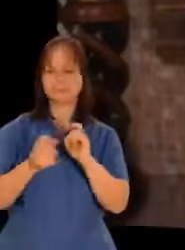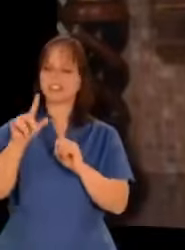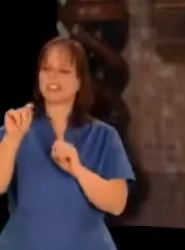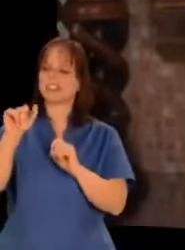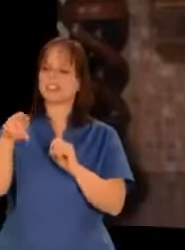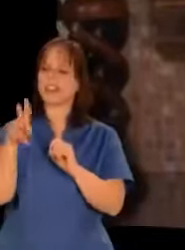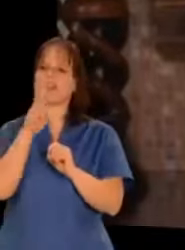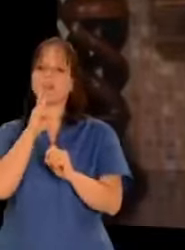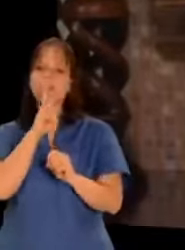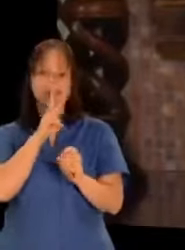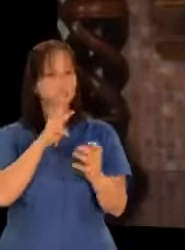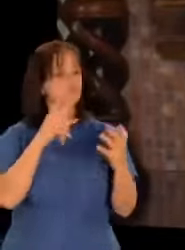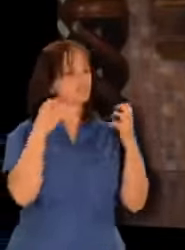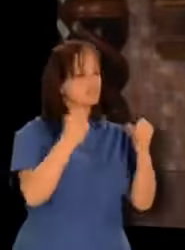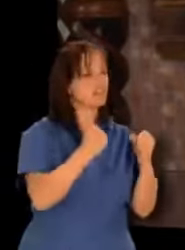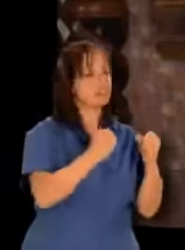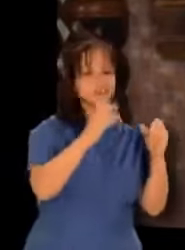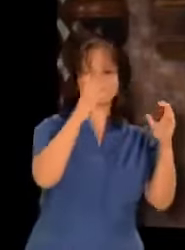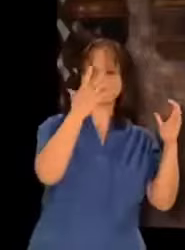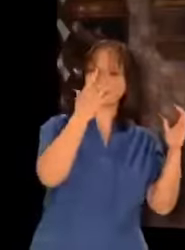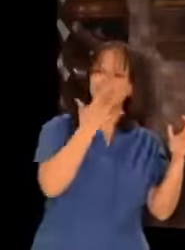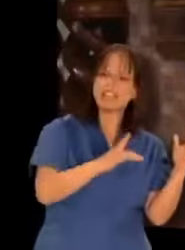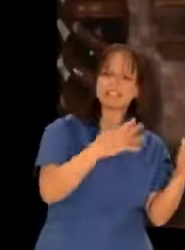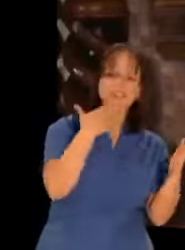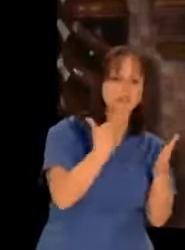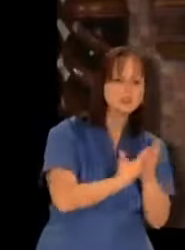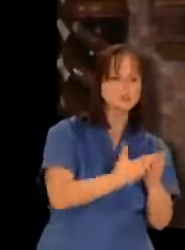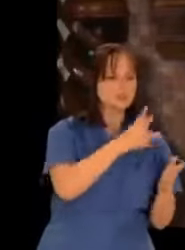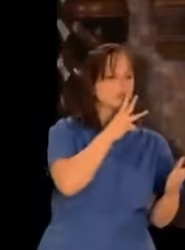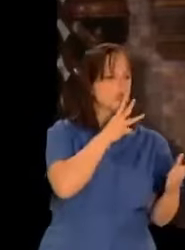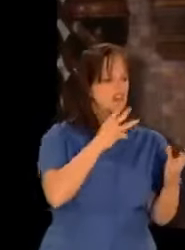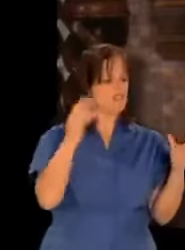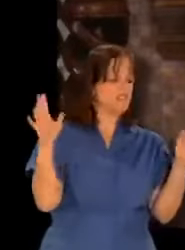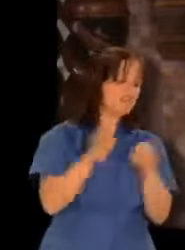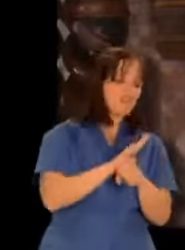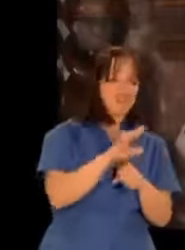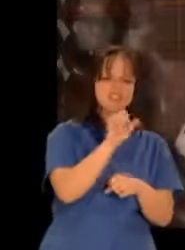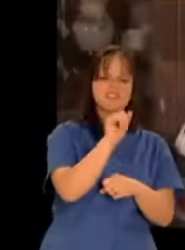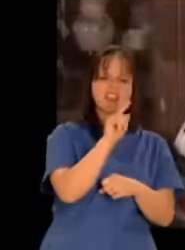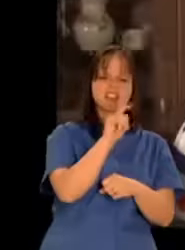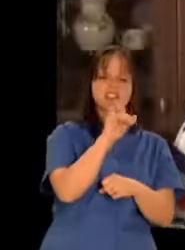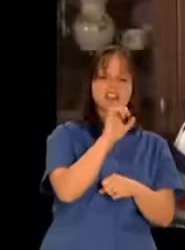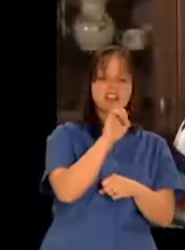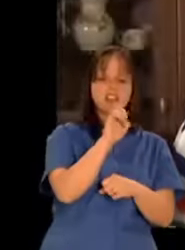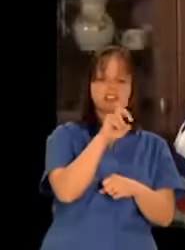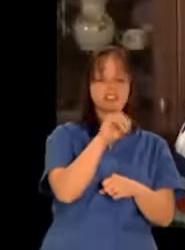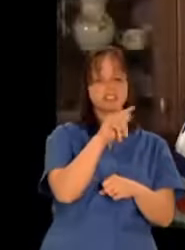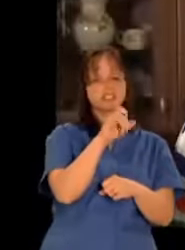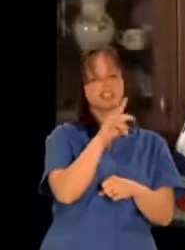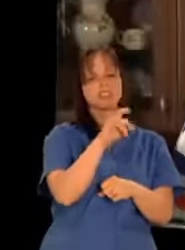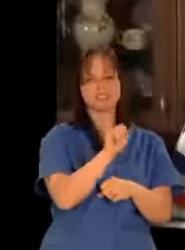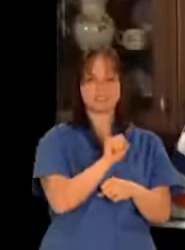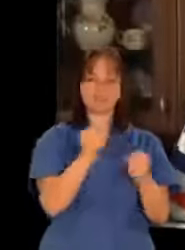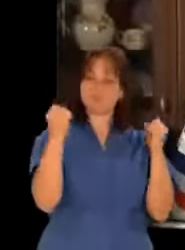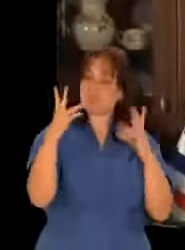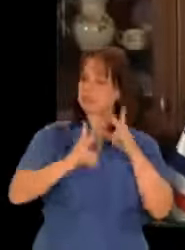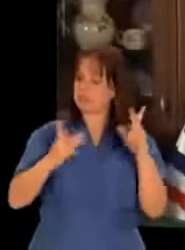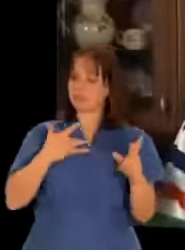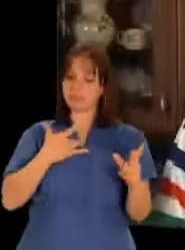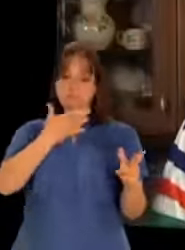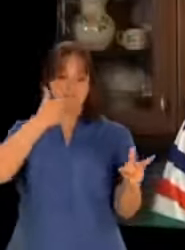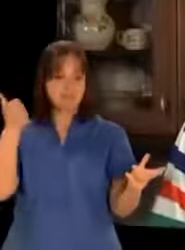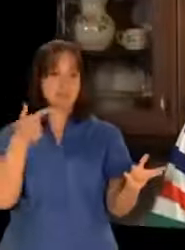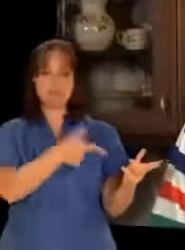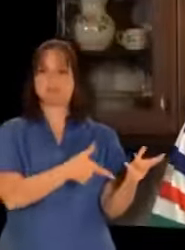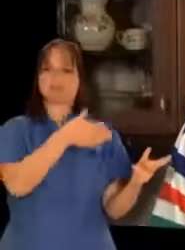water into really healthy, great tasting water filled with powerful antioxidants, and that a lot of people were feeling a lot